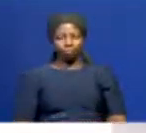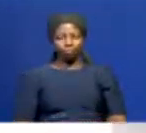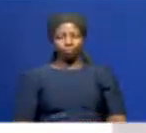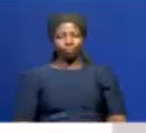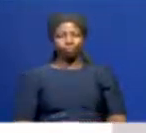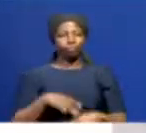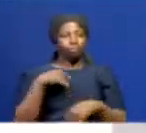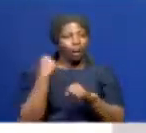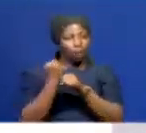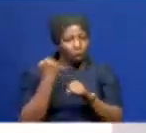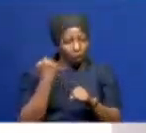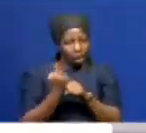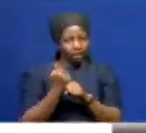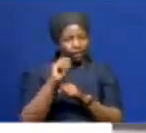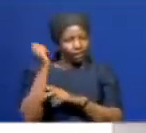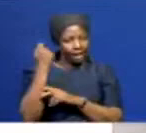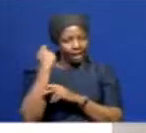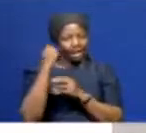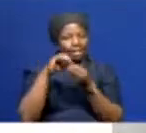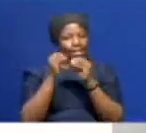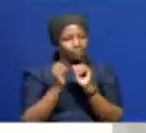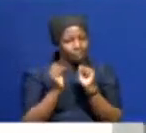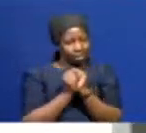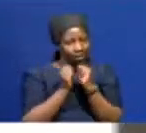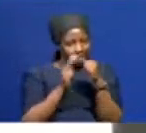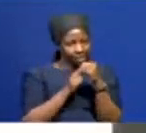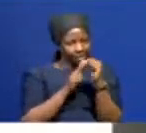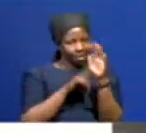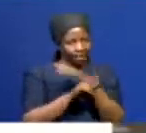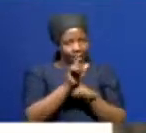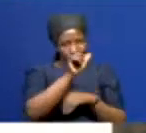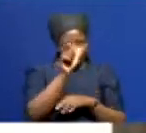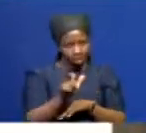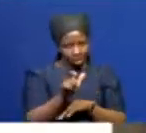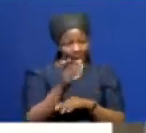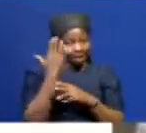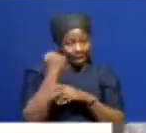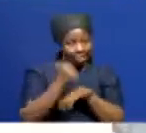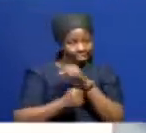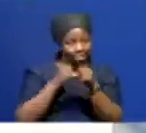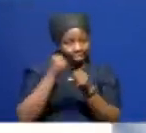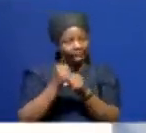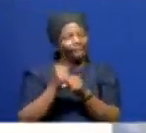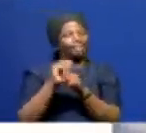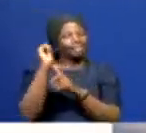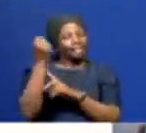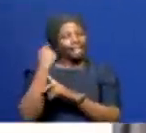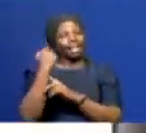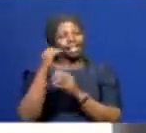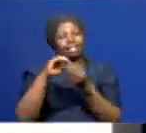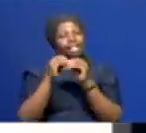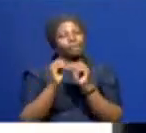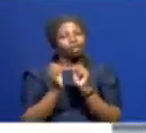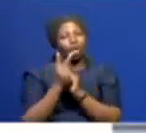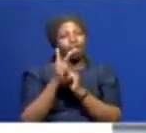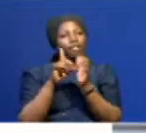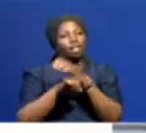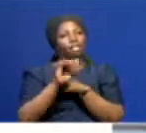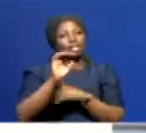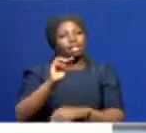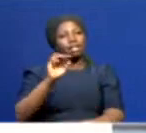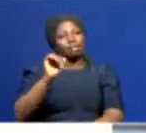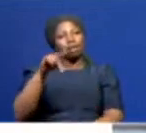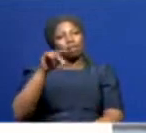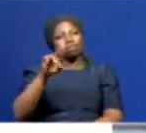The performance saw Kenya ranked 17th in the continent, a drop from last year's performance where Kenya had placed 12th in Maputo, Mozambique. The